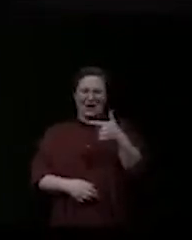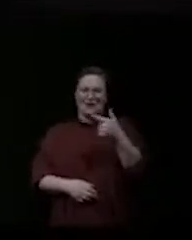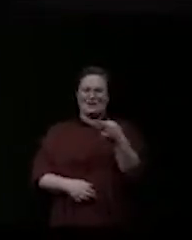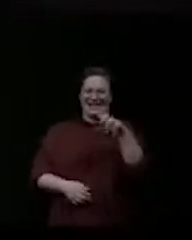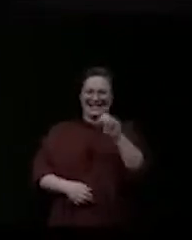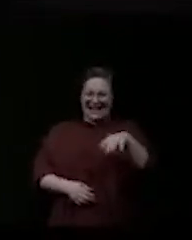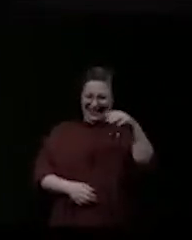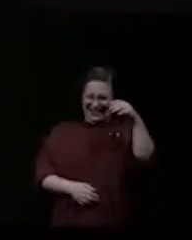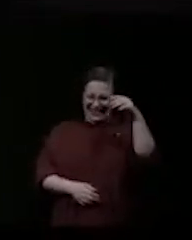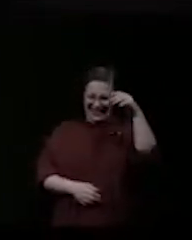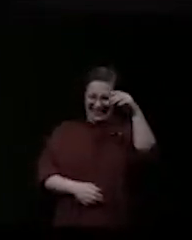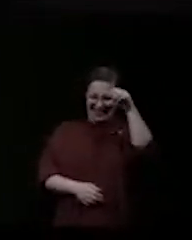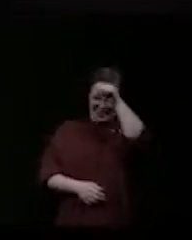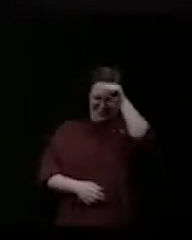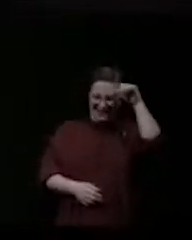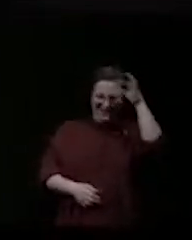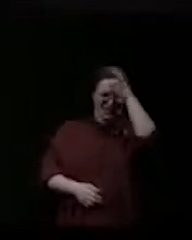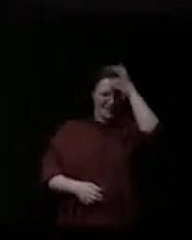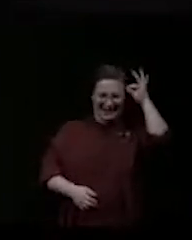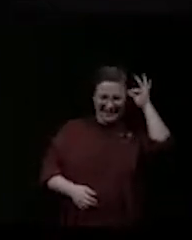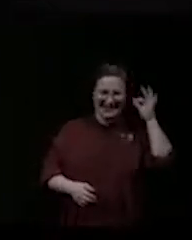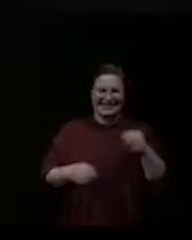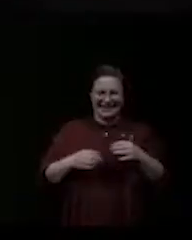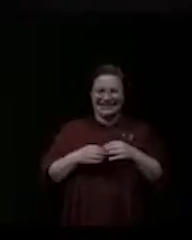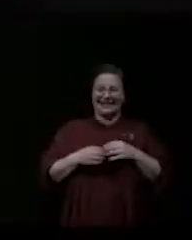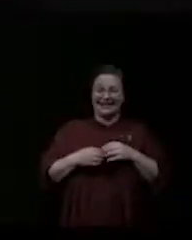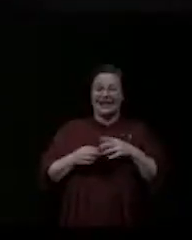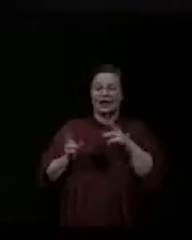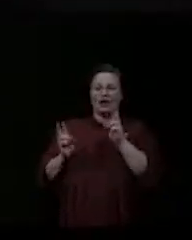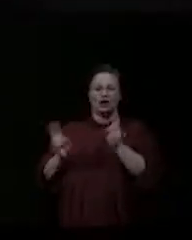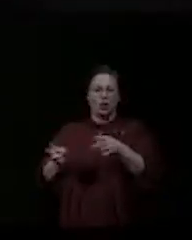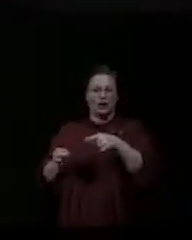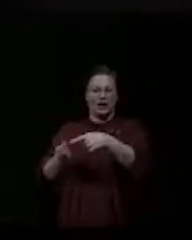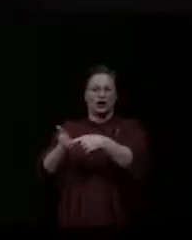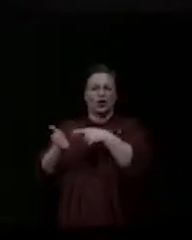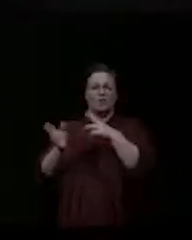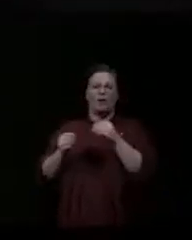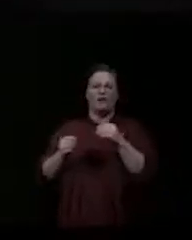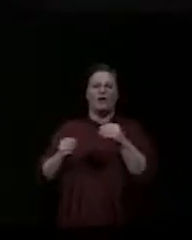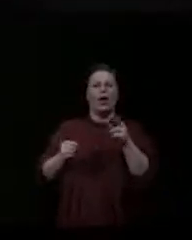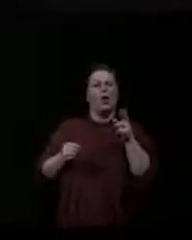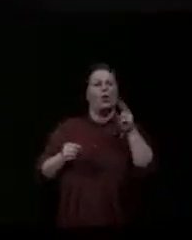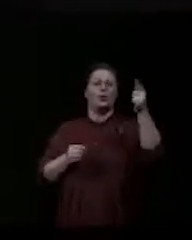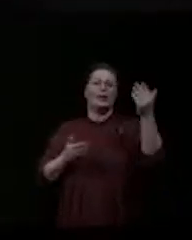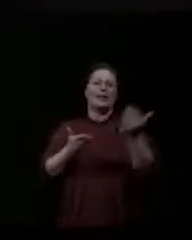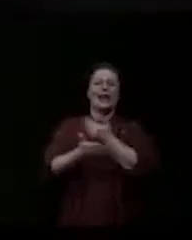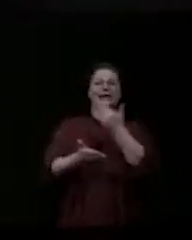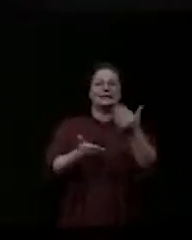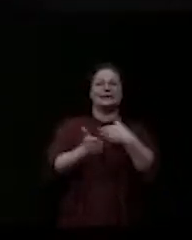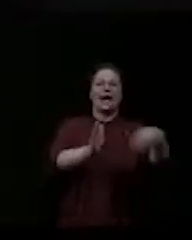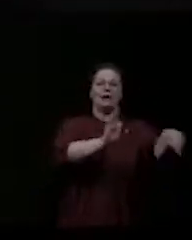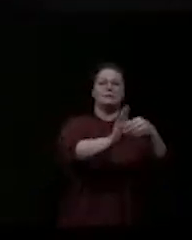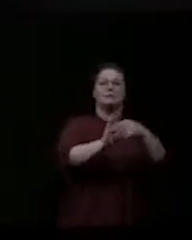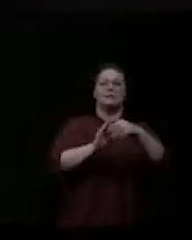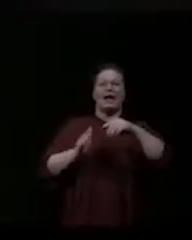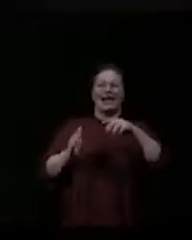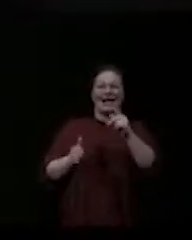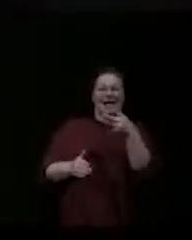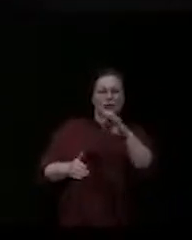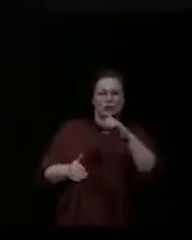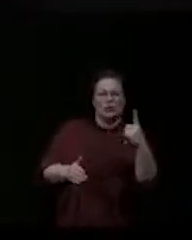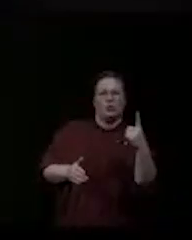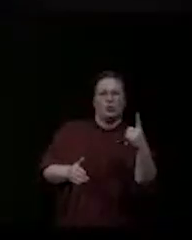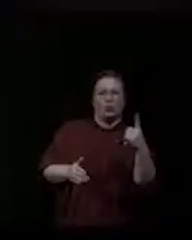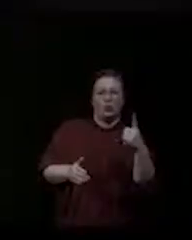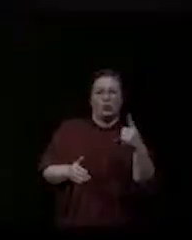The adoption of the so-called foreign agent laws or attempts to introduce such legislation, as has